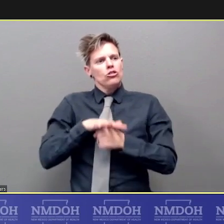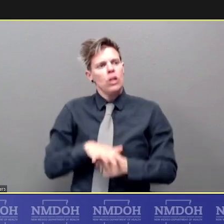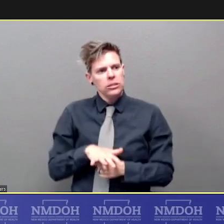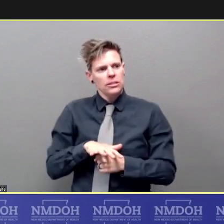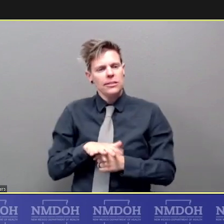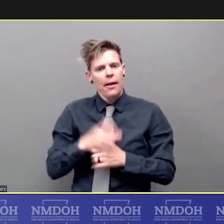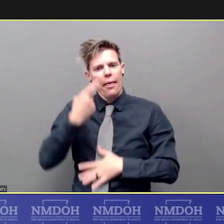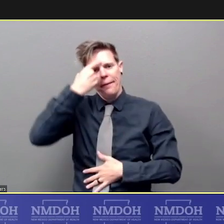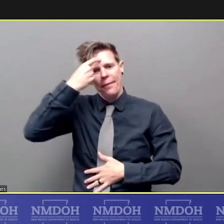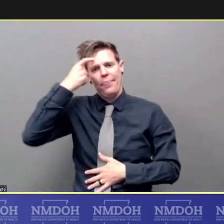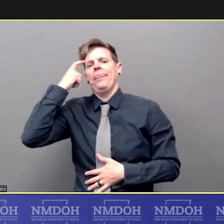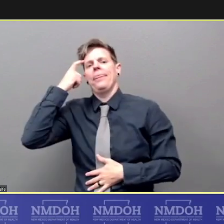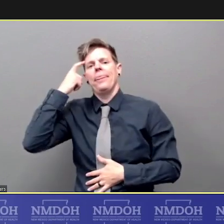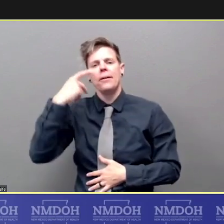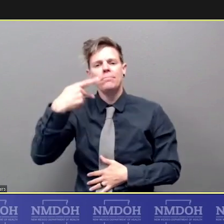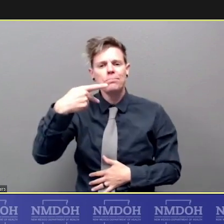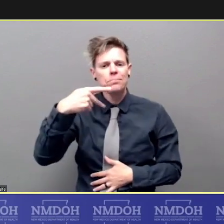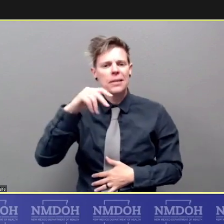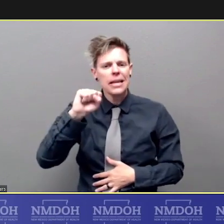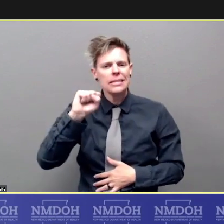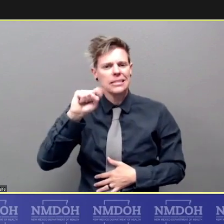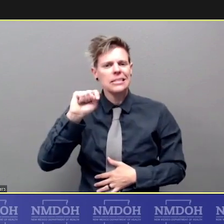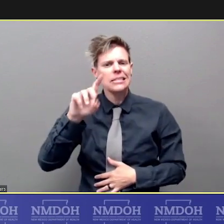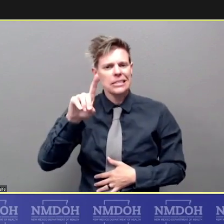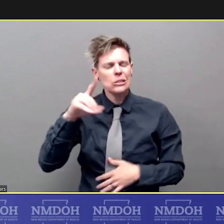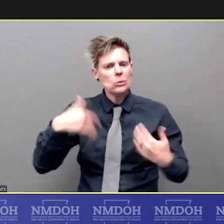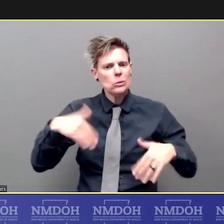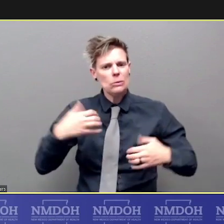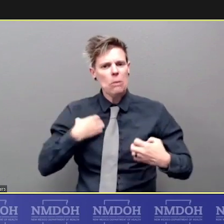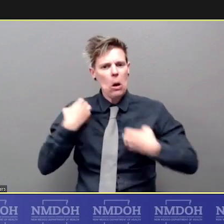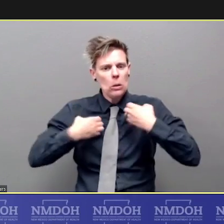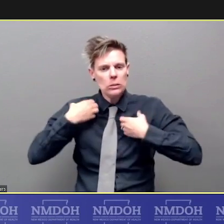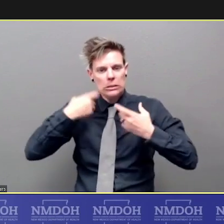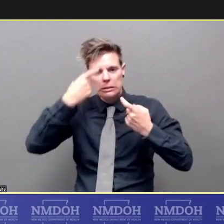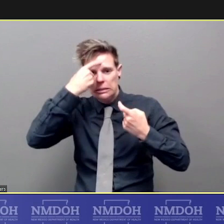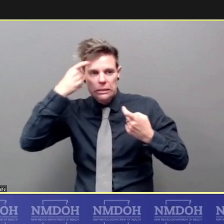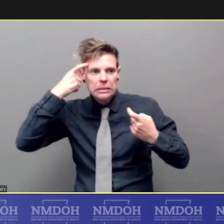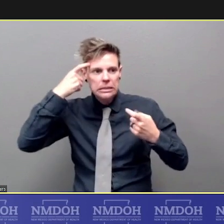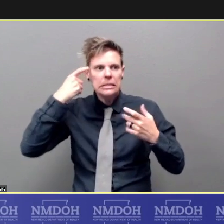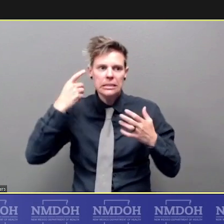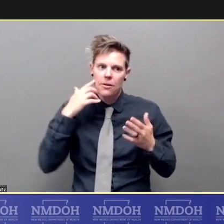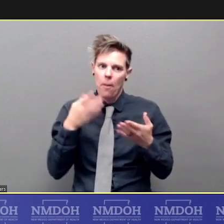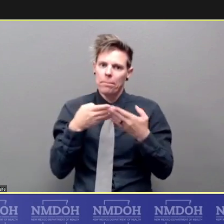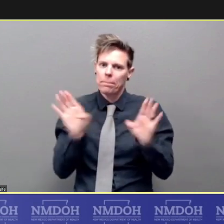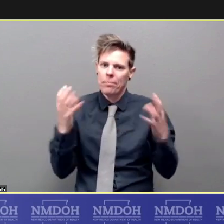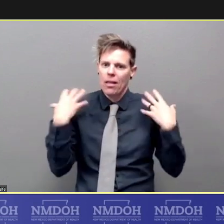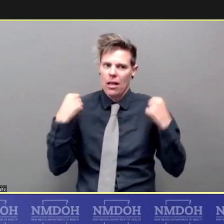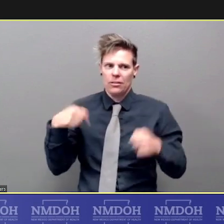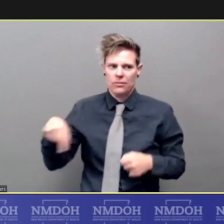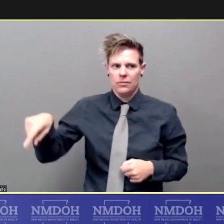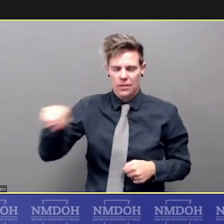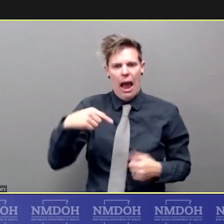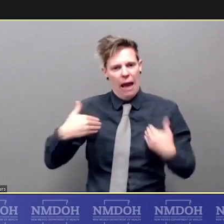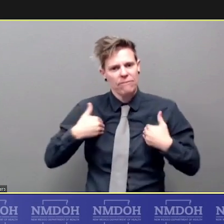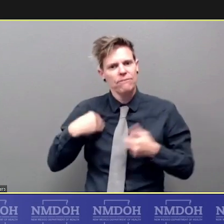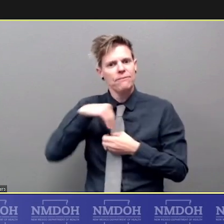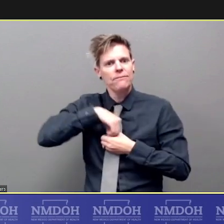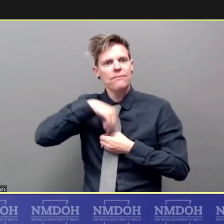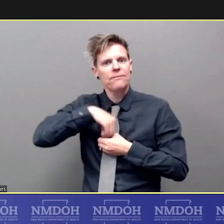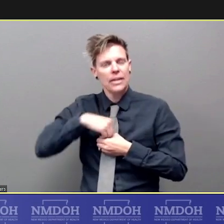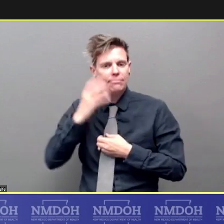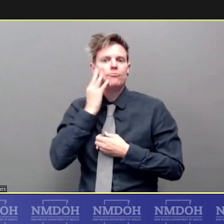higher levels among public health workers than the general population, even though things have lightened up a little bit